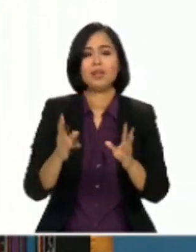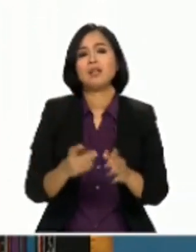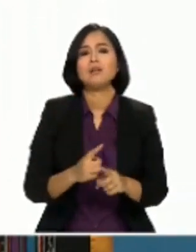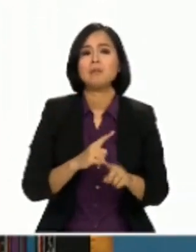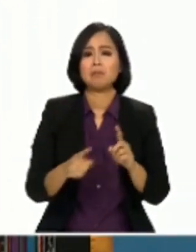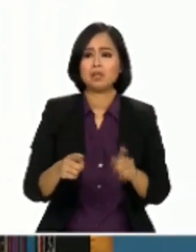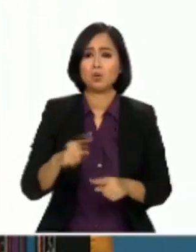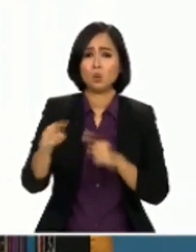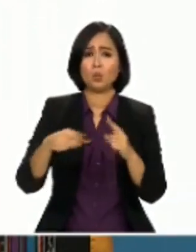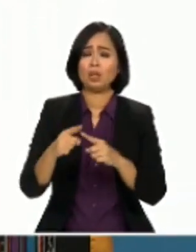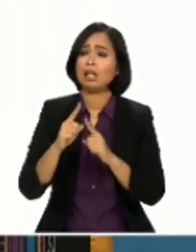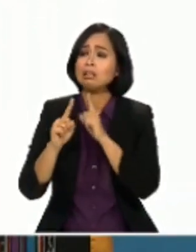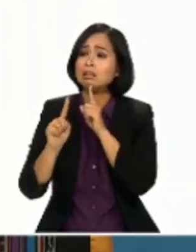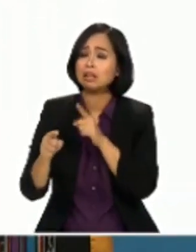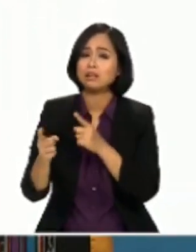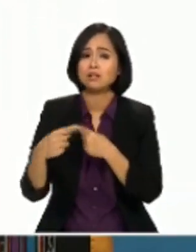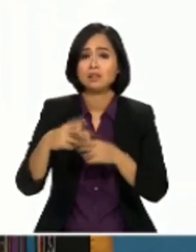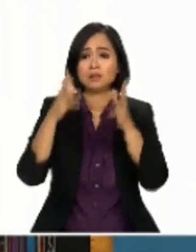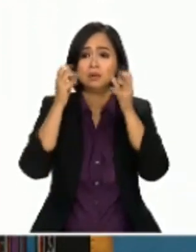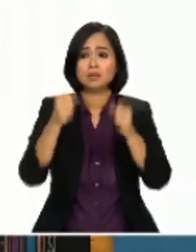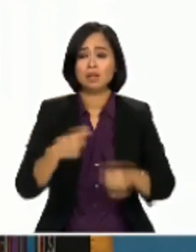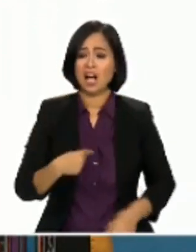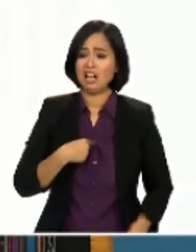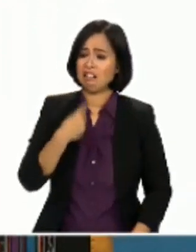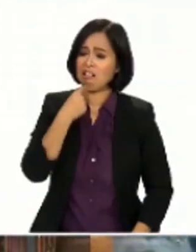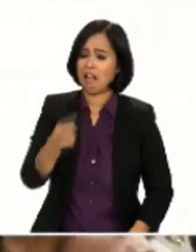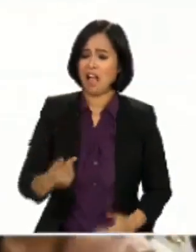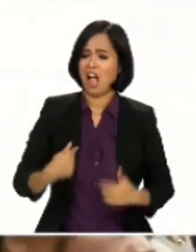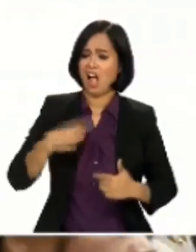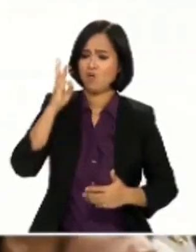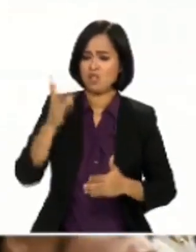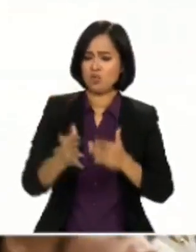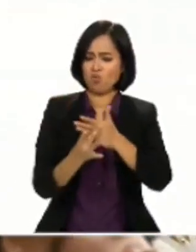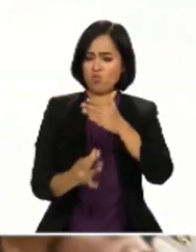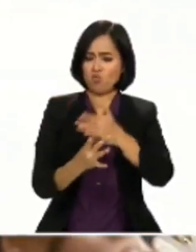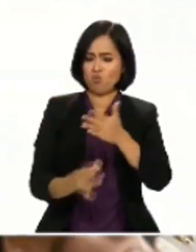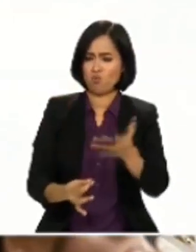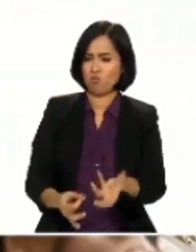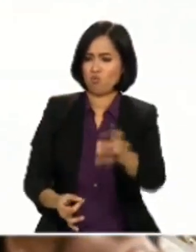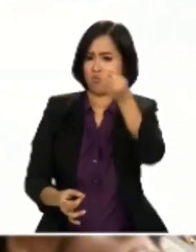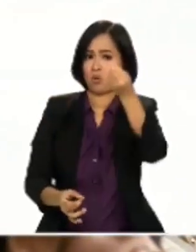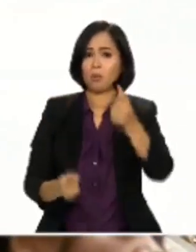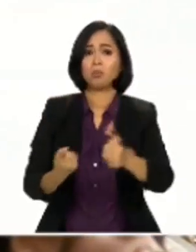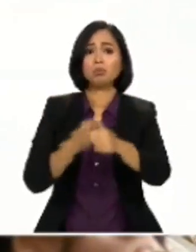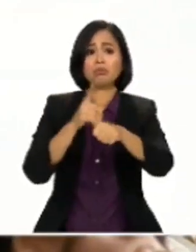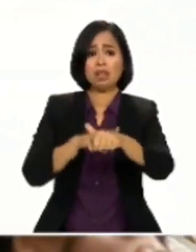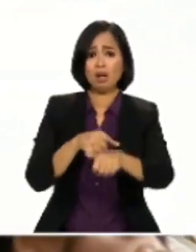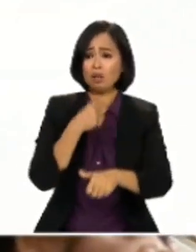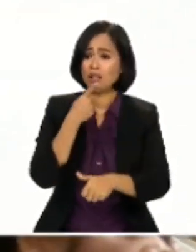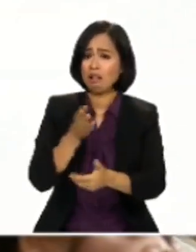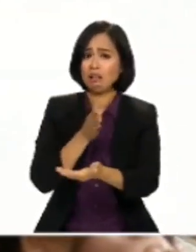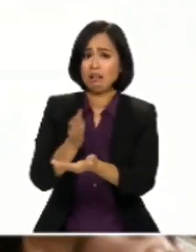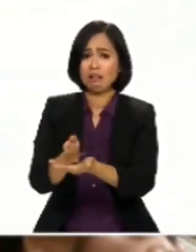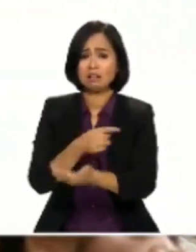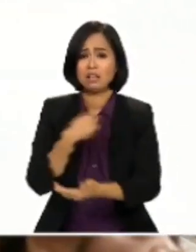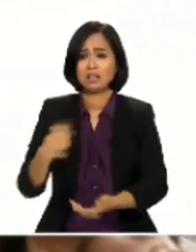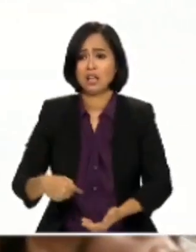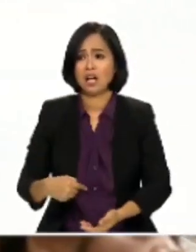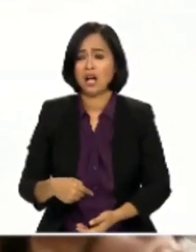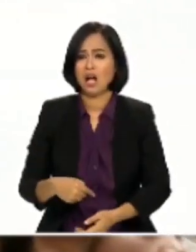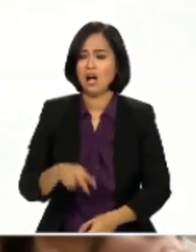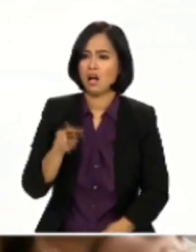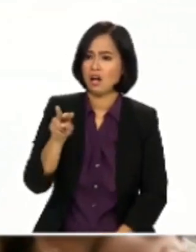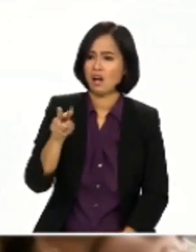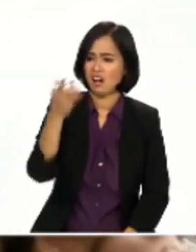answered when I said, I will dig my oil the first time I went to China. Nakita ko yung